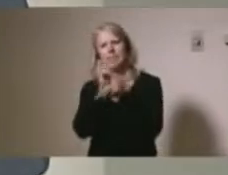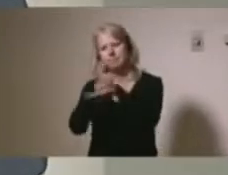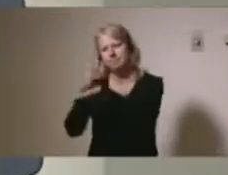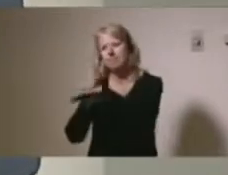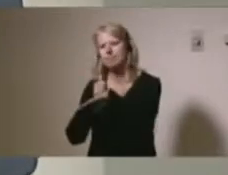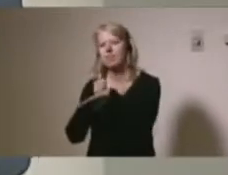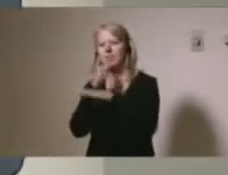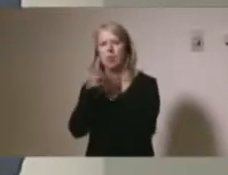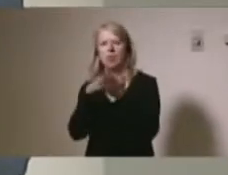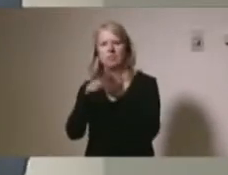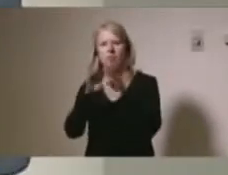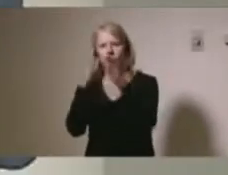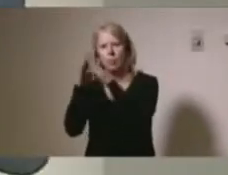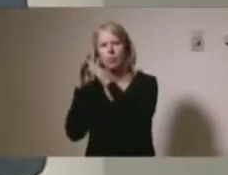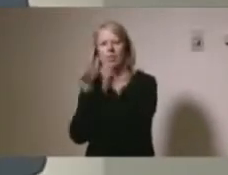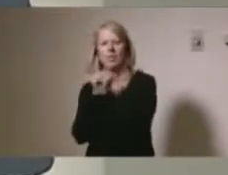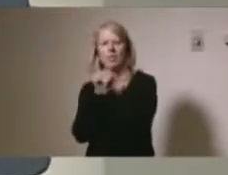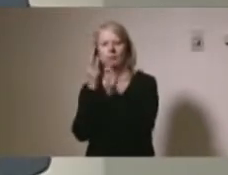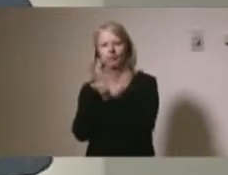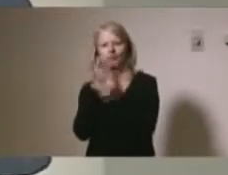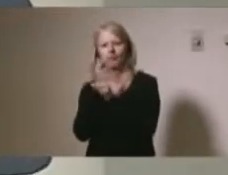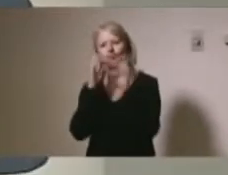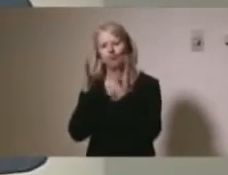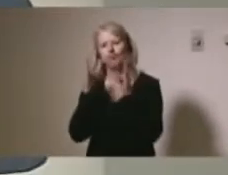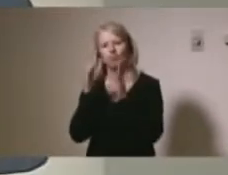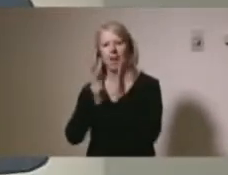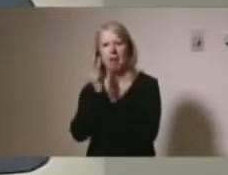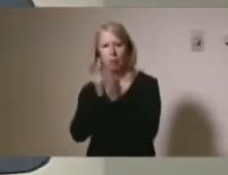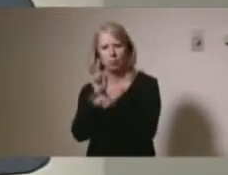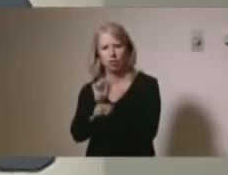working hours, not